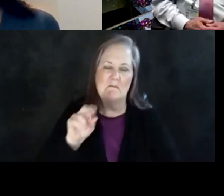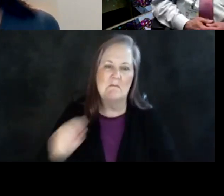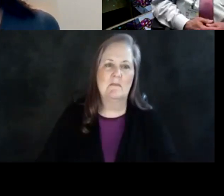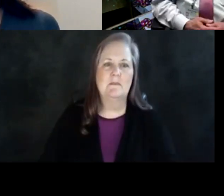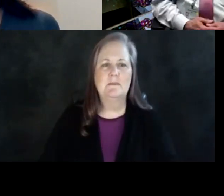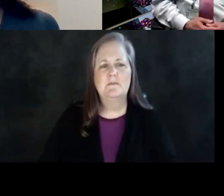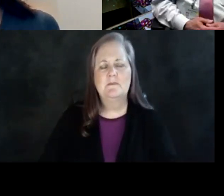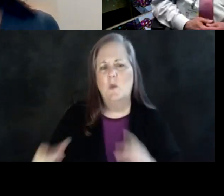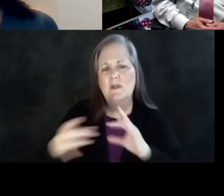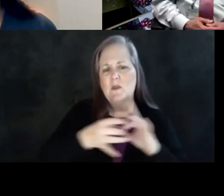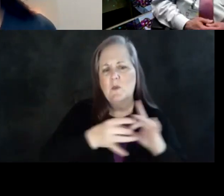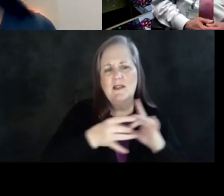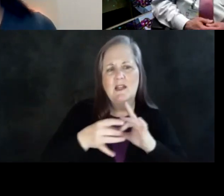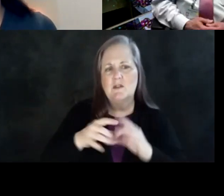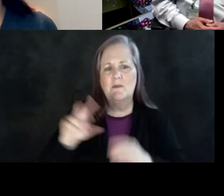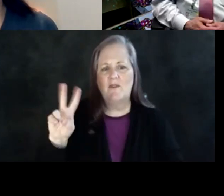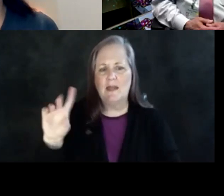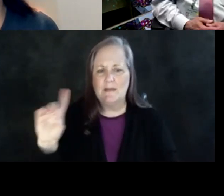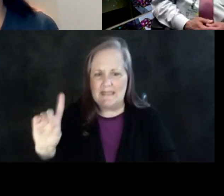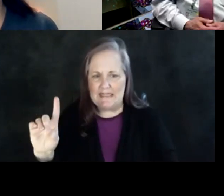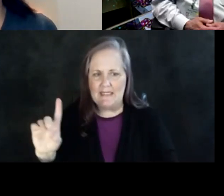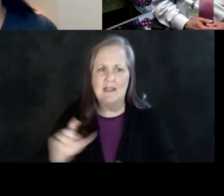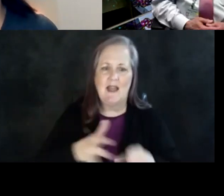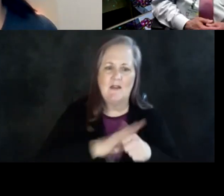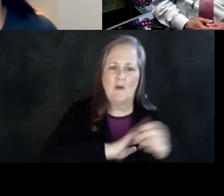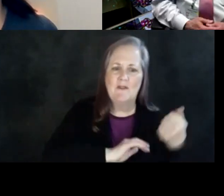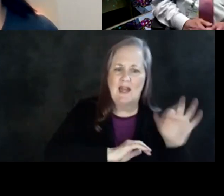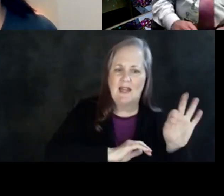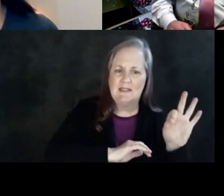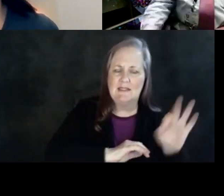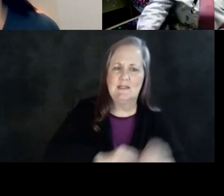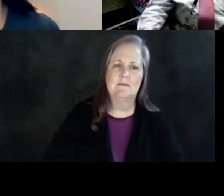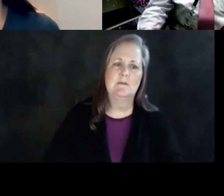What is the relationship between vitamin D and COVID-19?